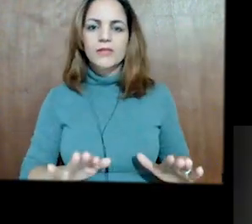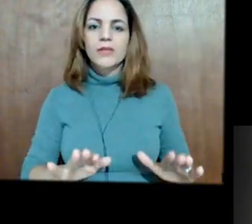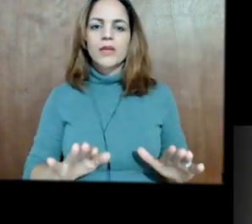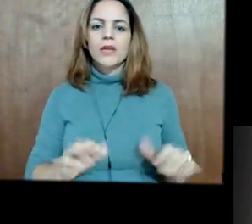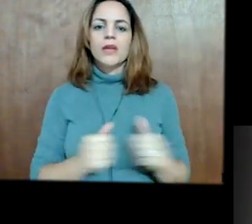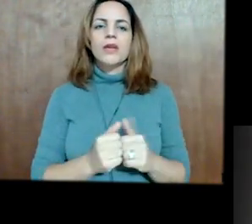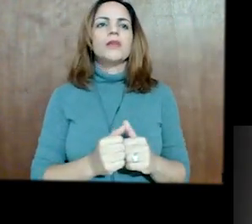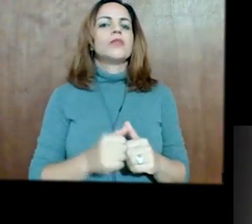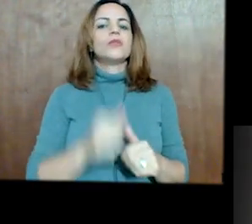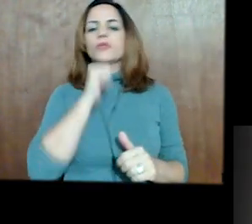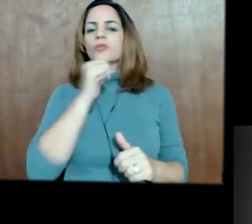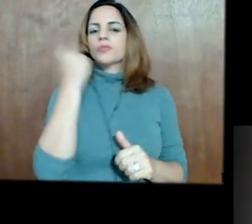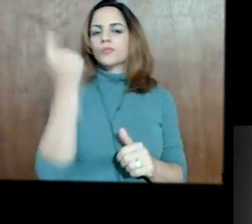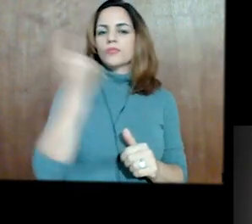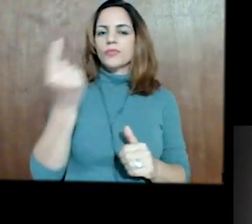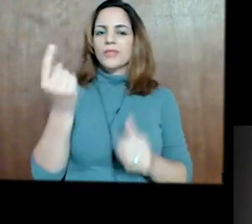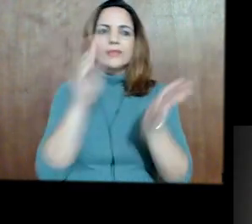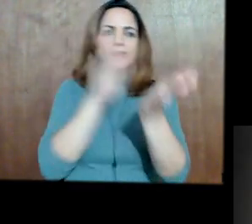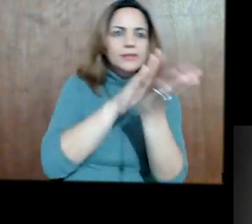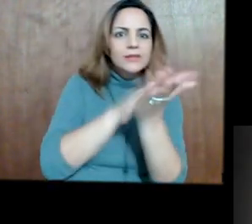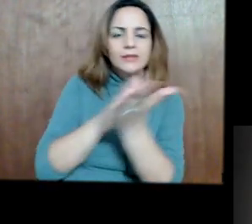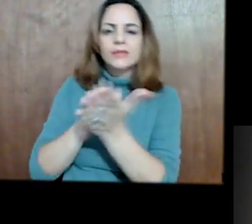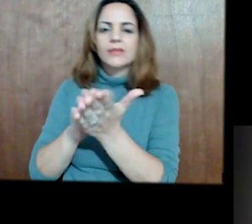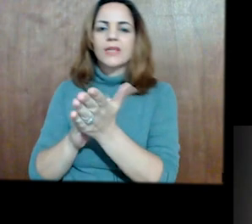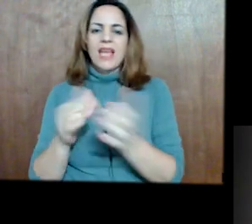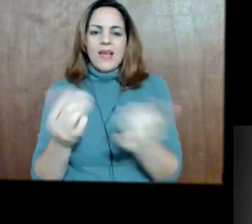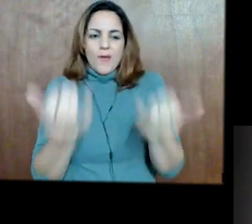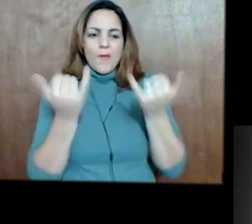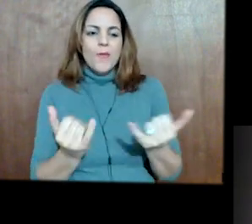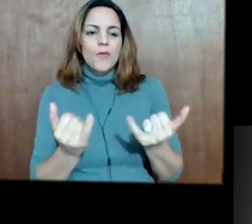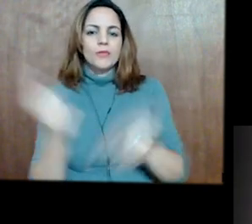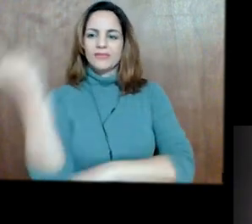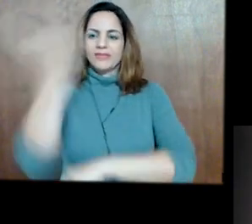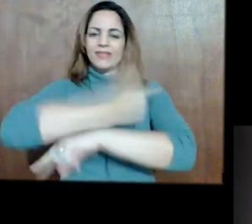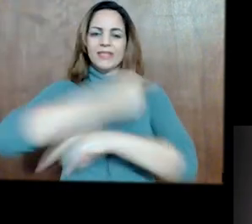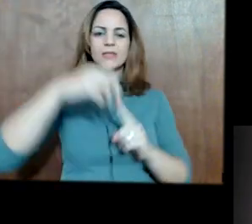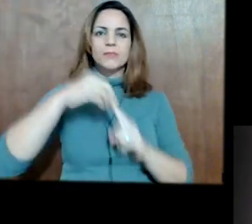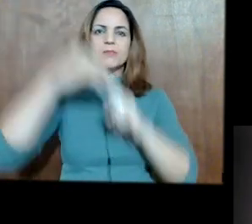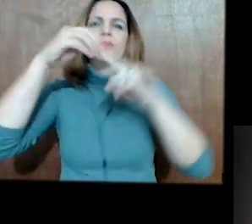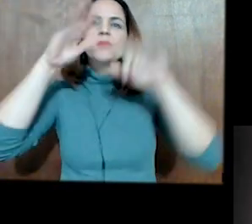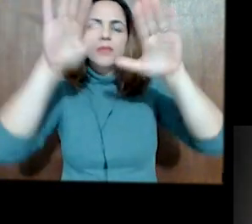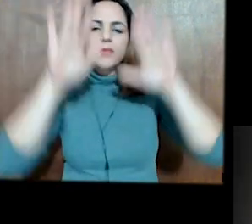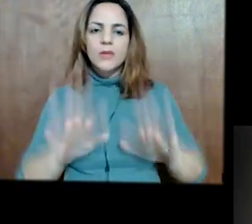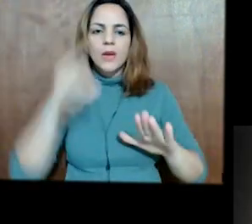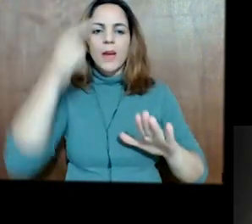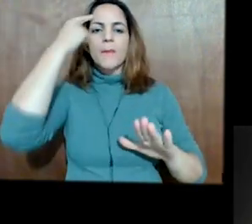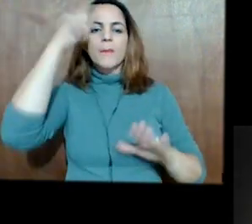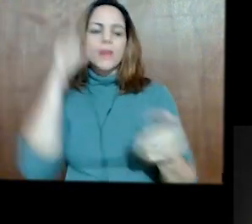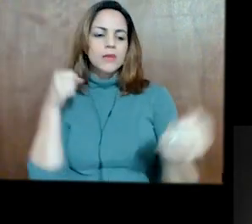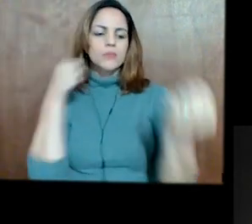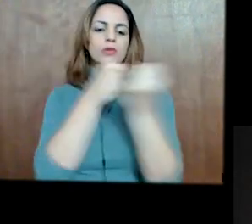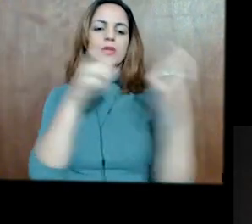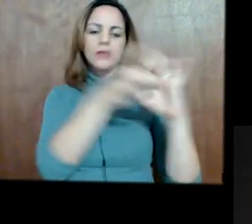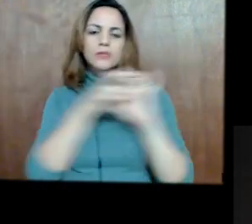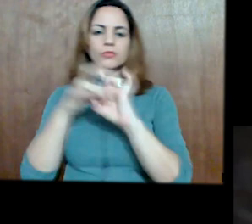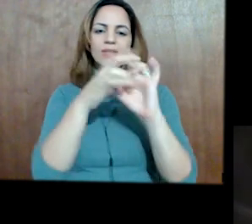truly historic meeting in solidarity with the struggle for Puerto Rican independence.